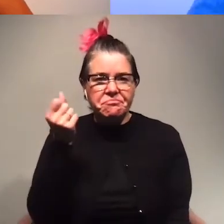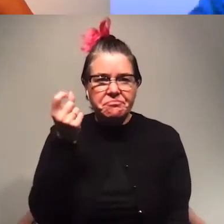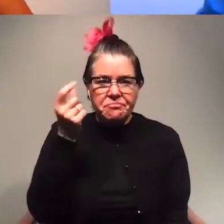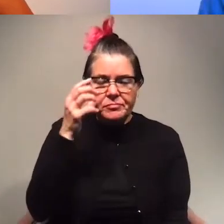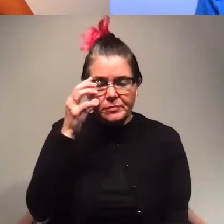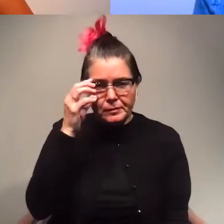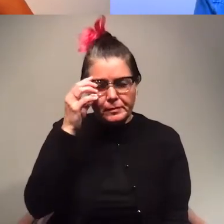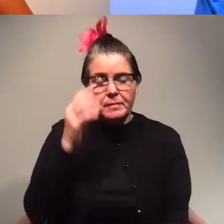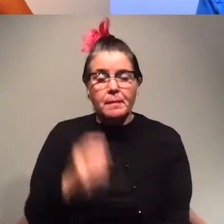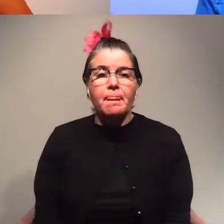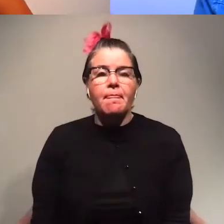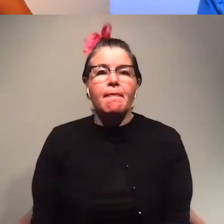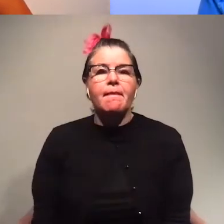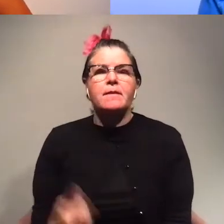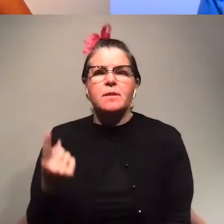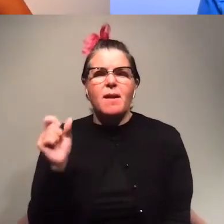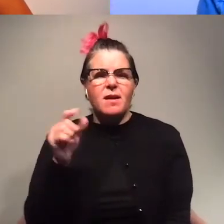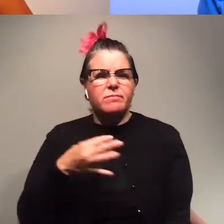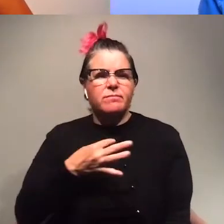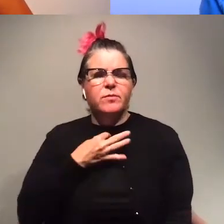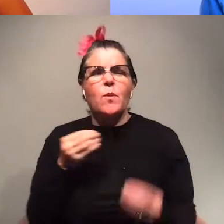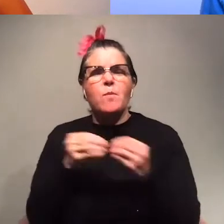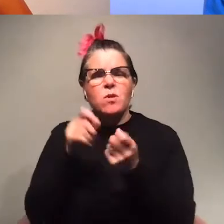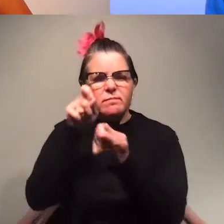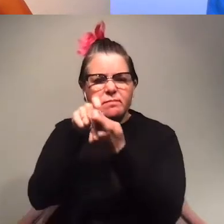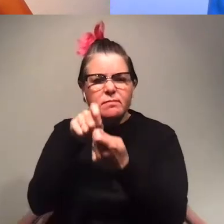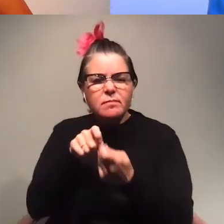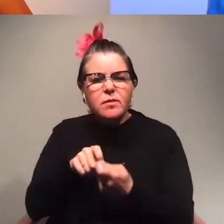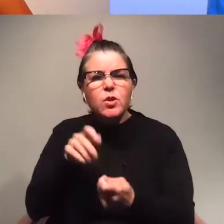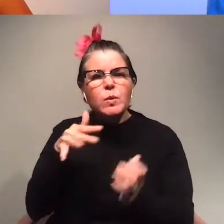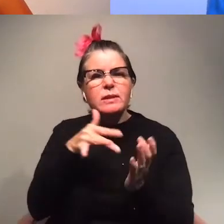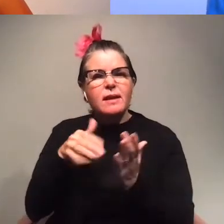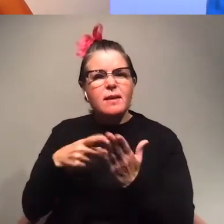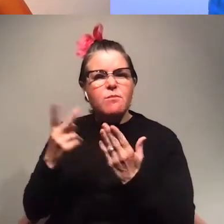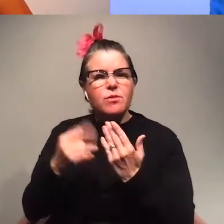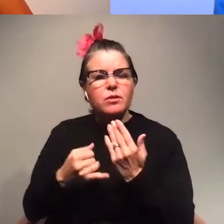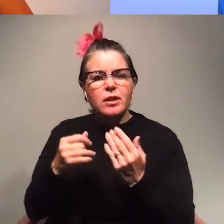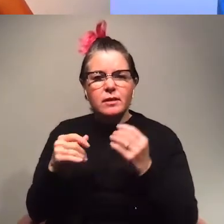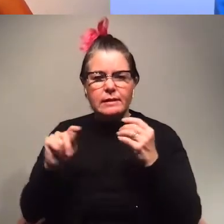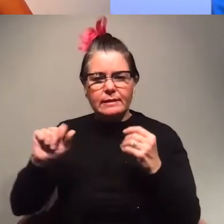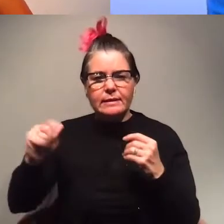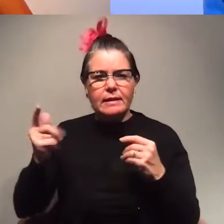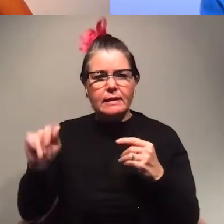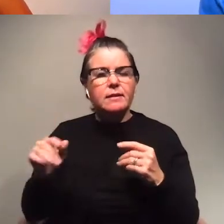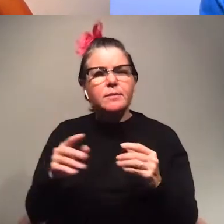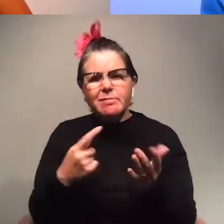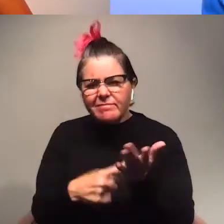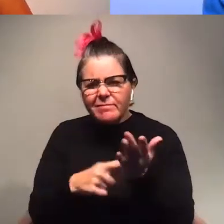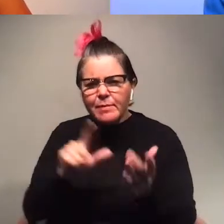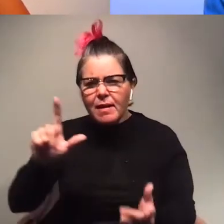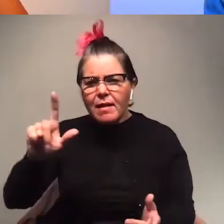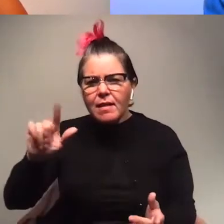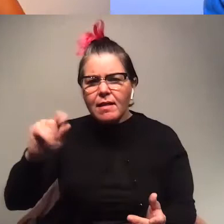And then from there, so someone's asking, they want more detail on that study abroad project that you kind of mentioned. Like, talk about the lichens a little bit, is what they